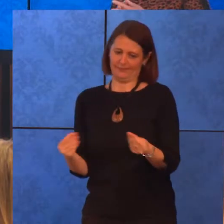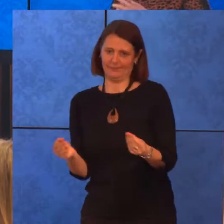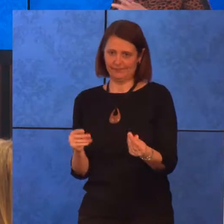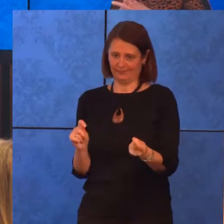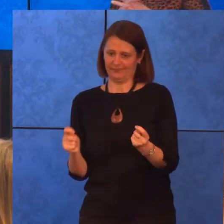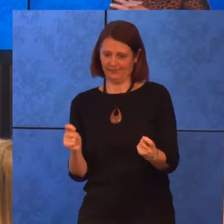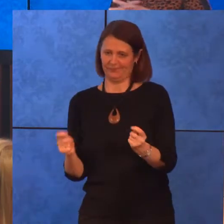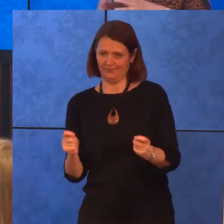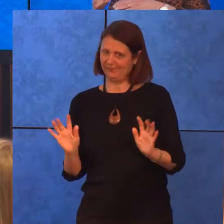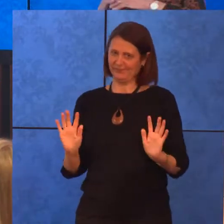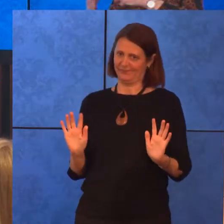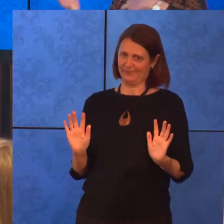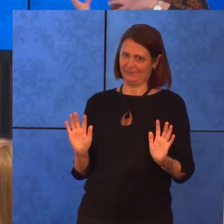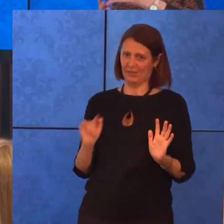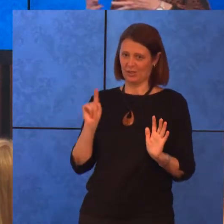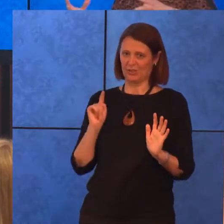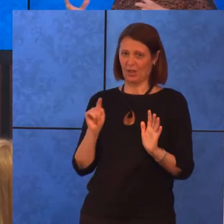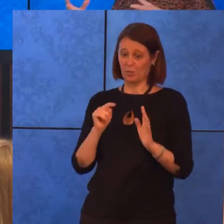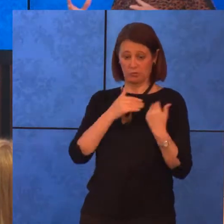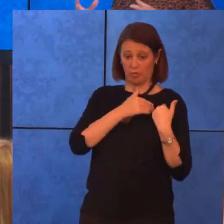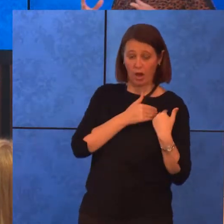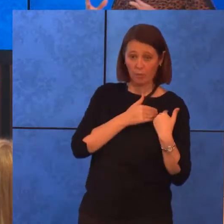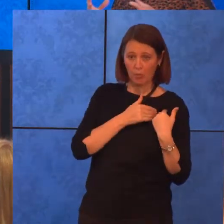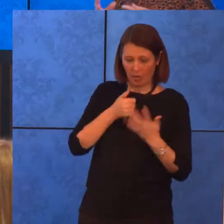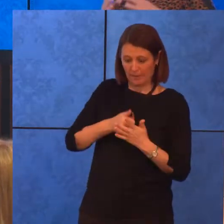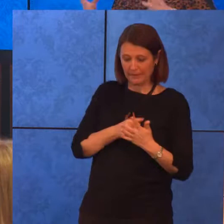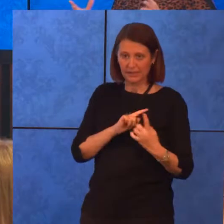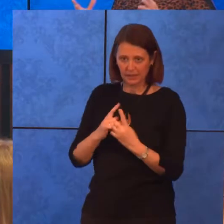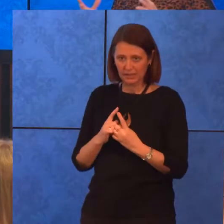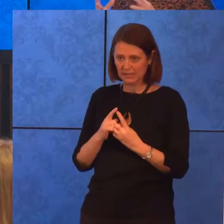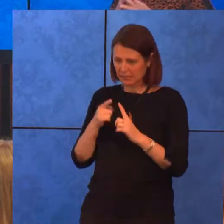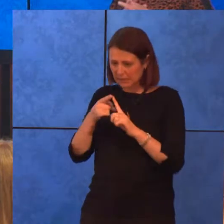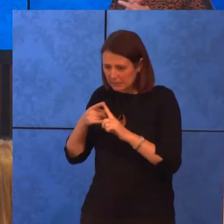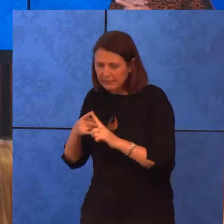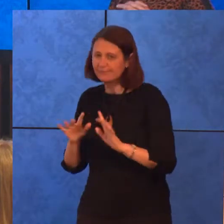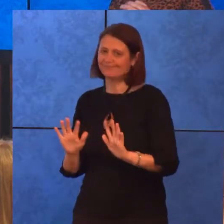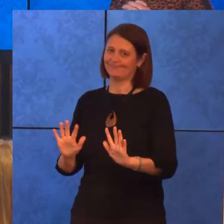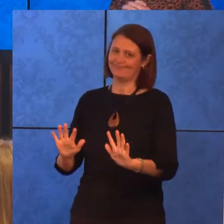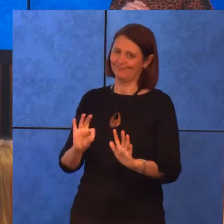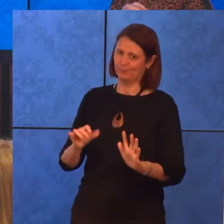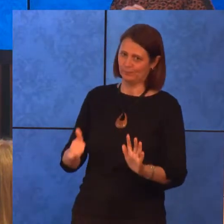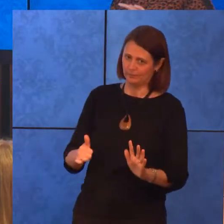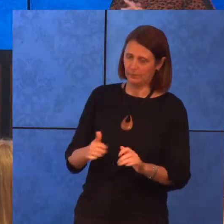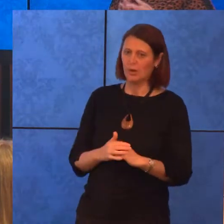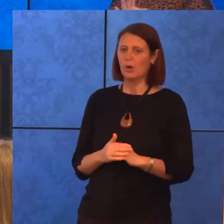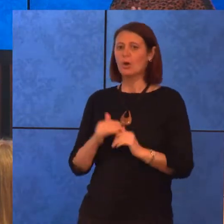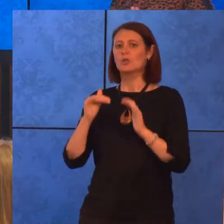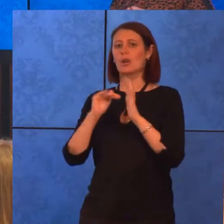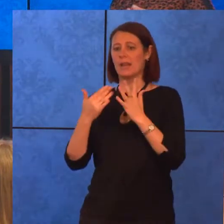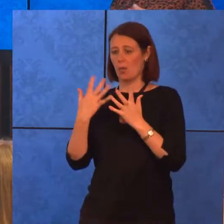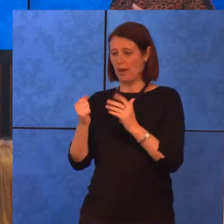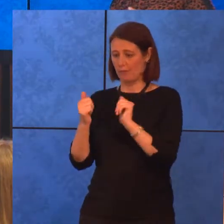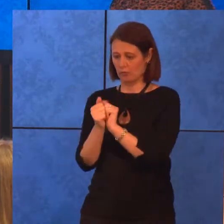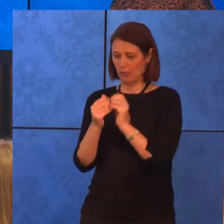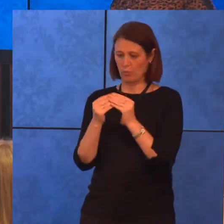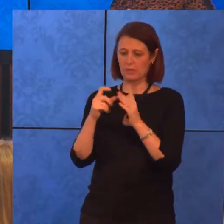make it bespoke. So it's pretty reliable on the basic things, but not on some of the others. And what we've now reached an agreement